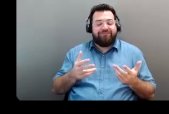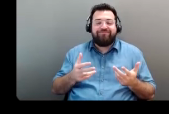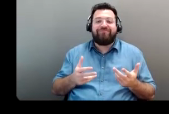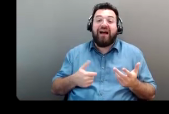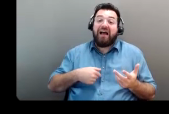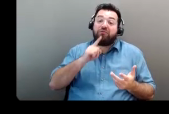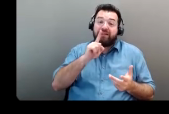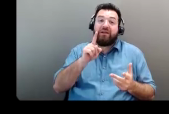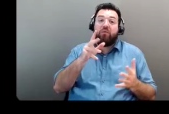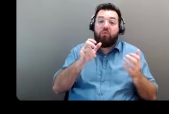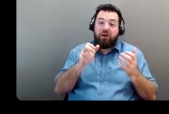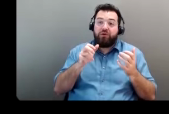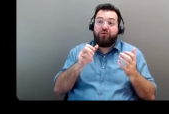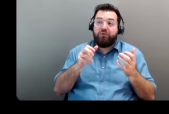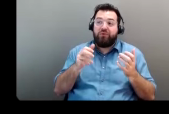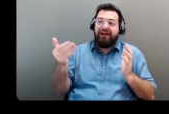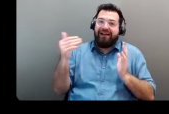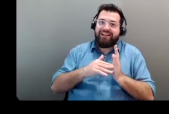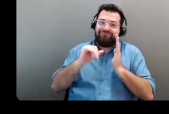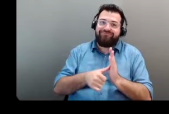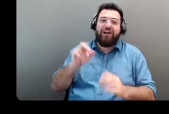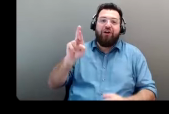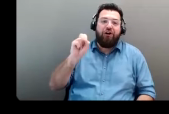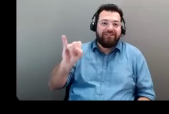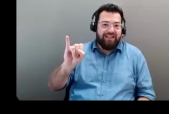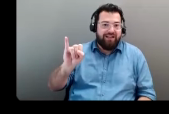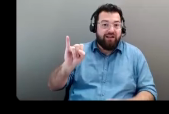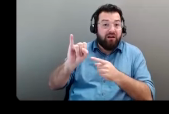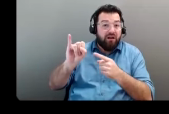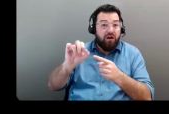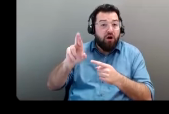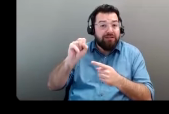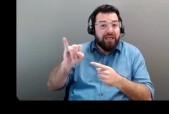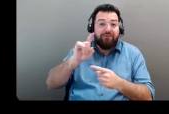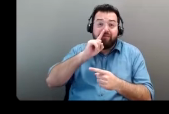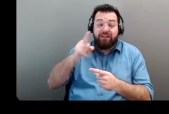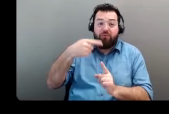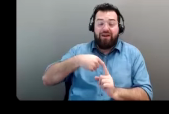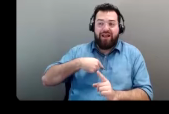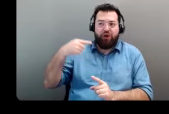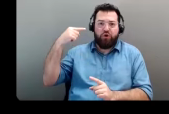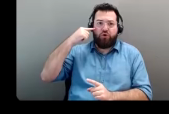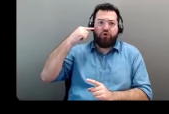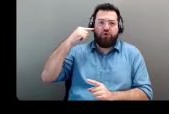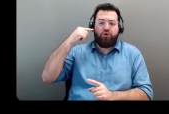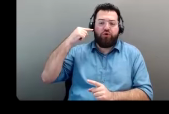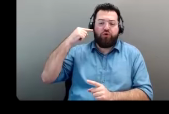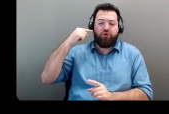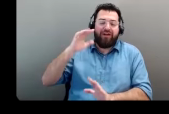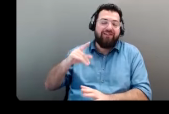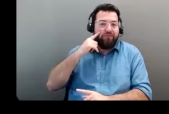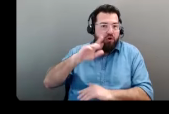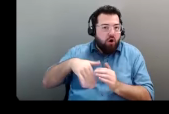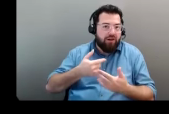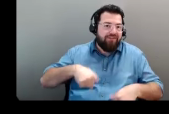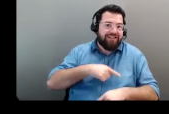out here RSI, because RSI is really something that when I heard that, I and for all of us who